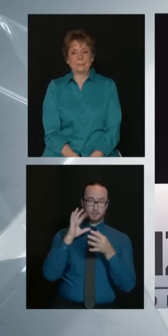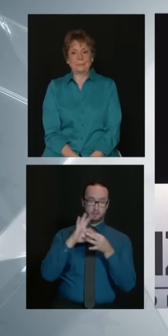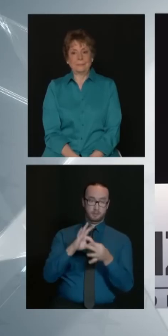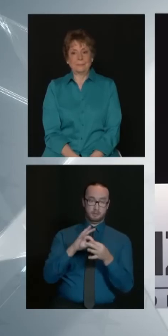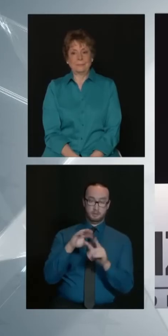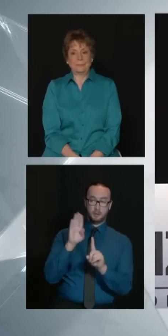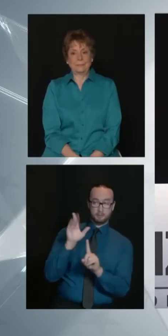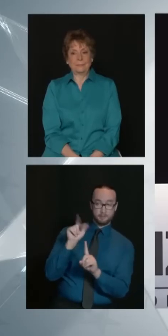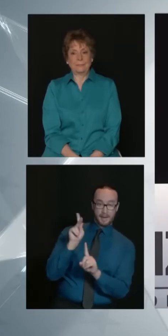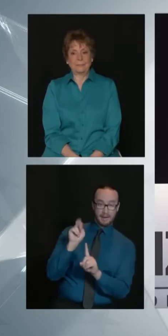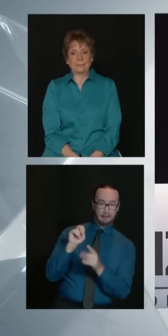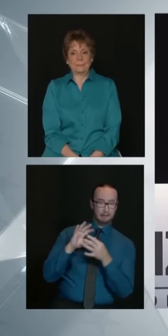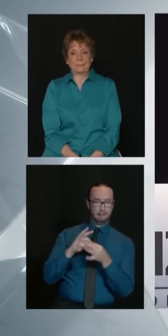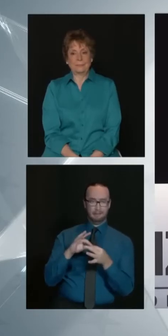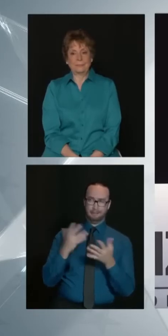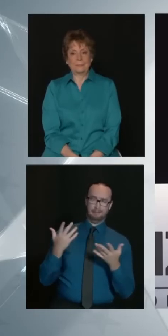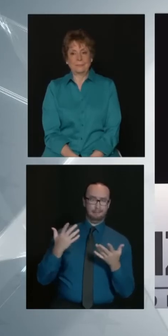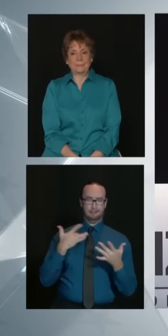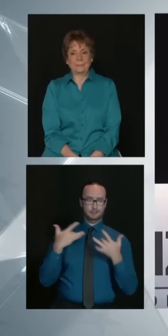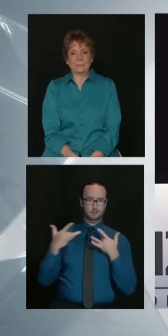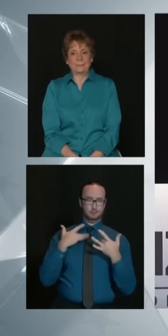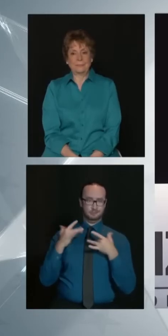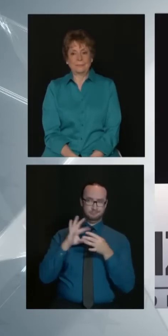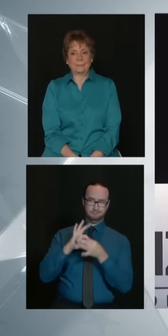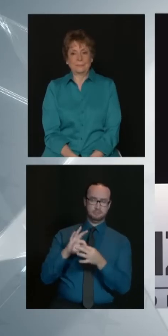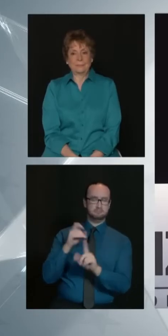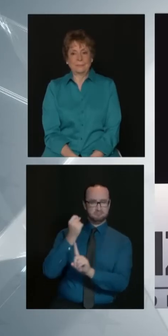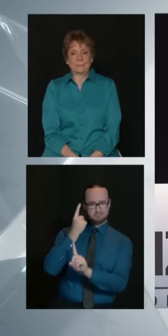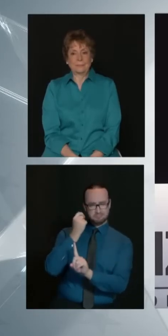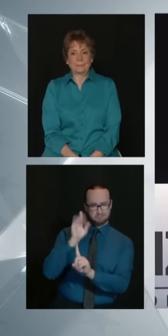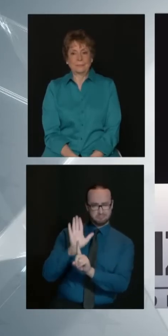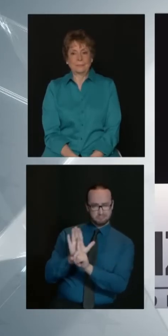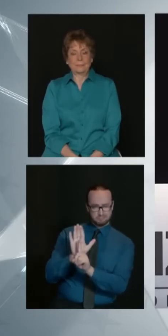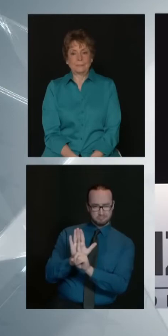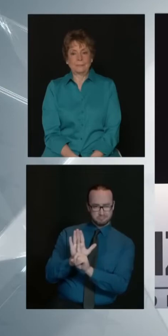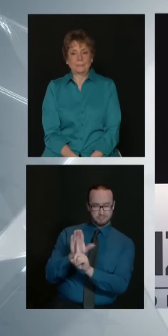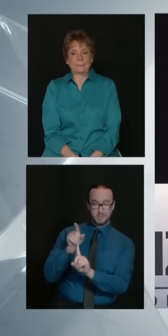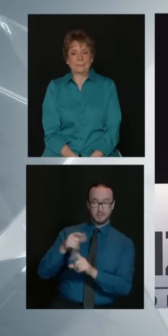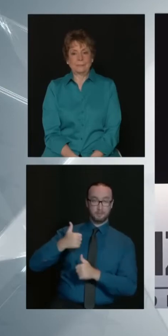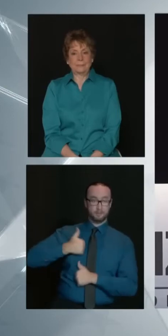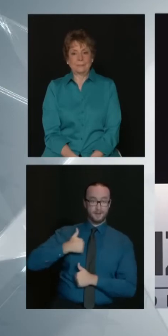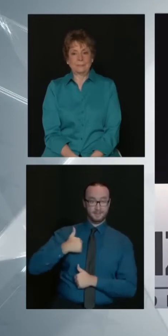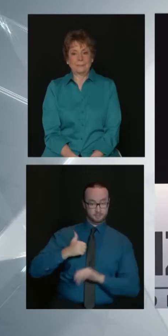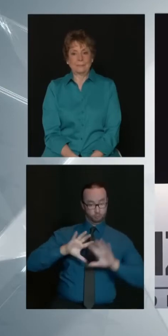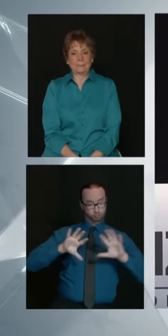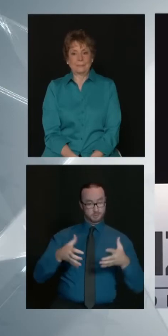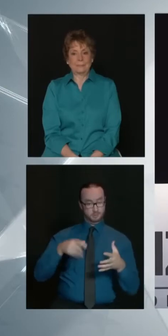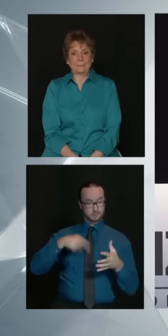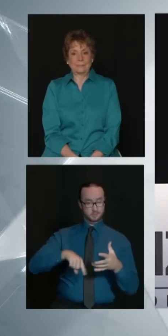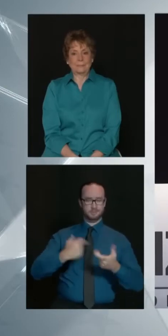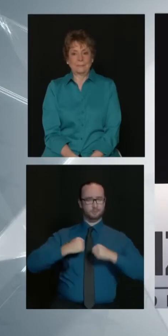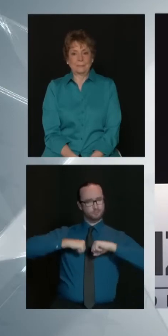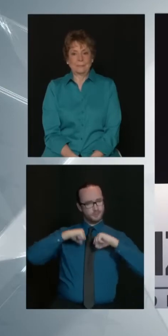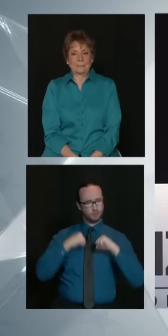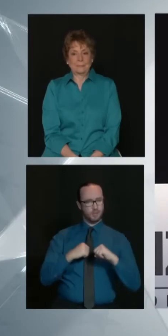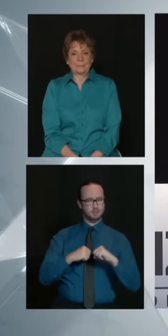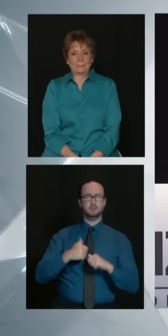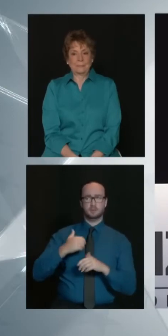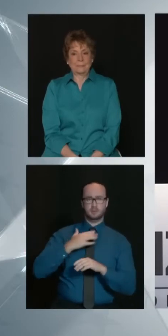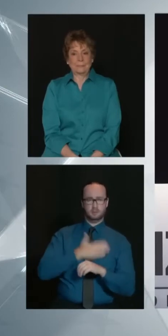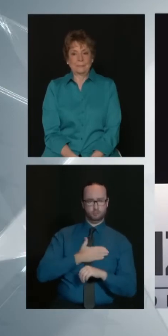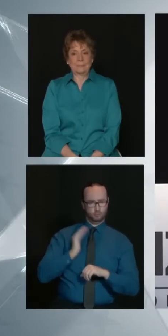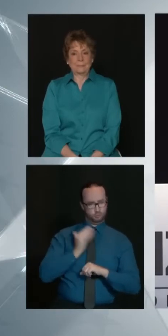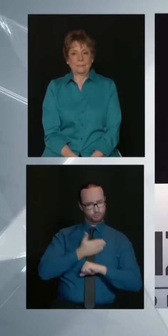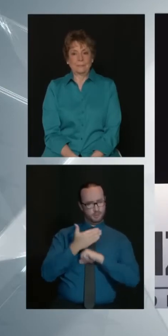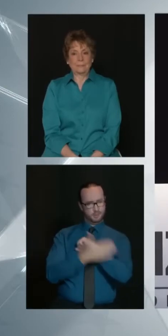this is not a place for political correctness. Our military exists to defend our country. But because one general said